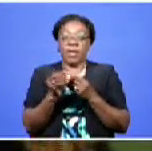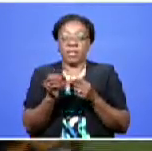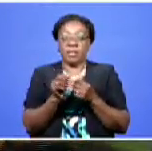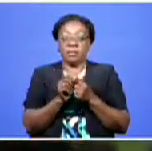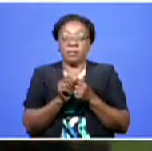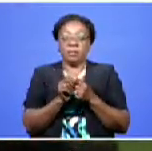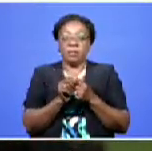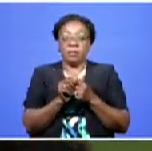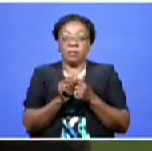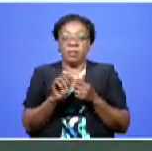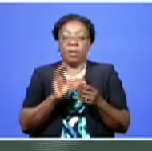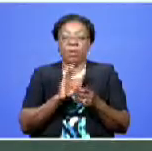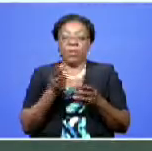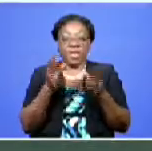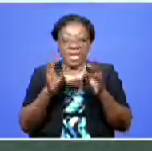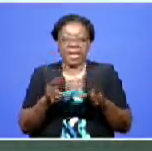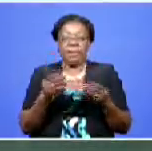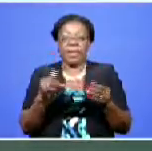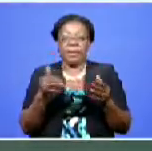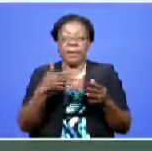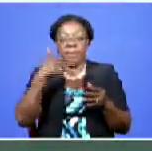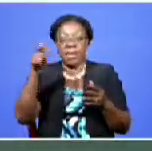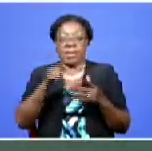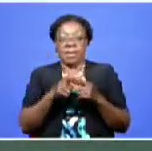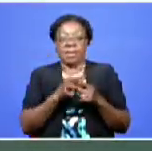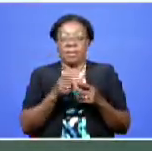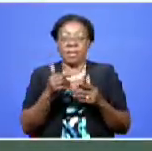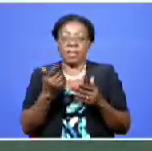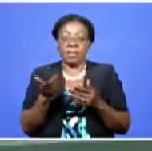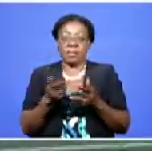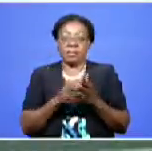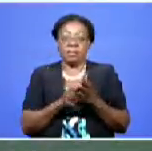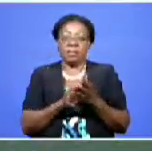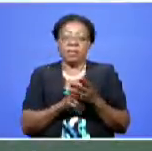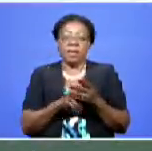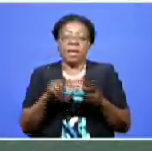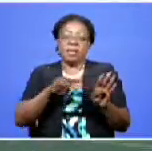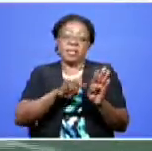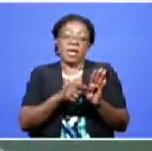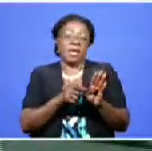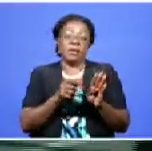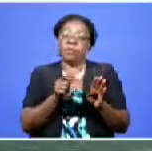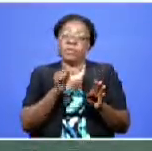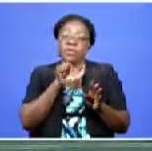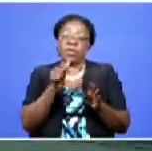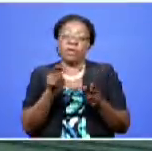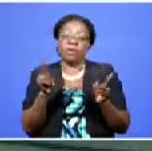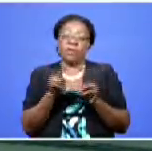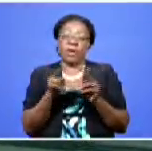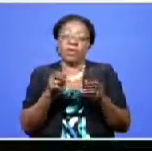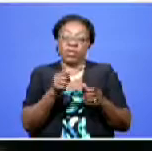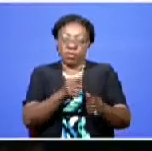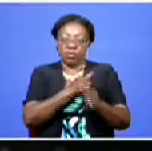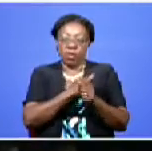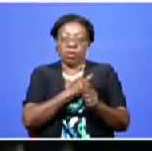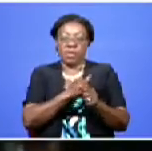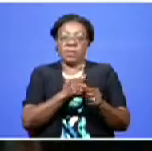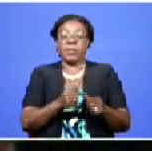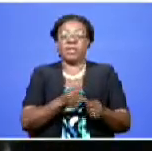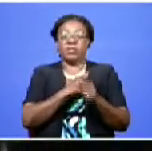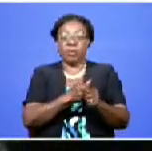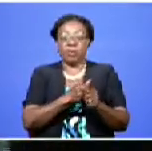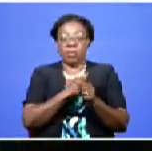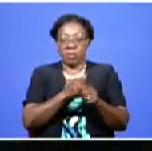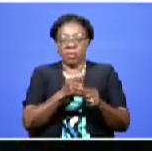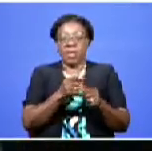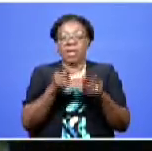weren't perfect. We could play better than this. At the start, our defense wasn't as strong, but when we started talking on defense, our defense grew stronger and stronger. I lead them all